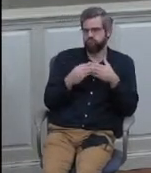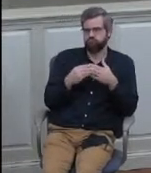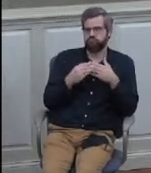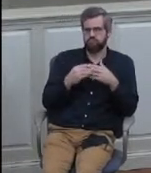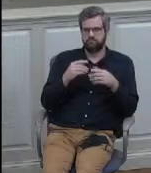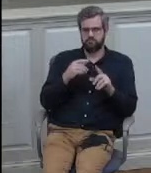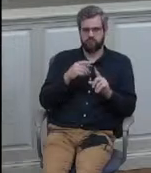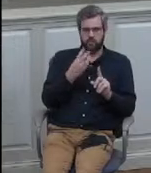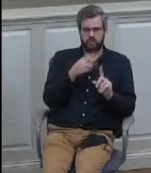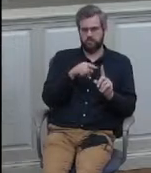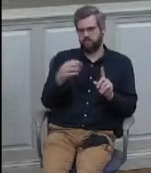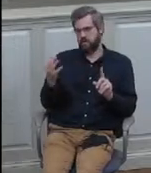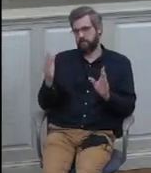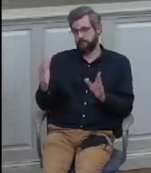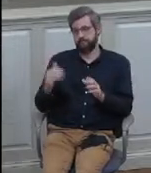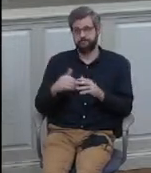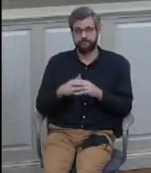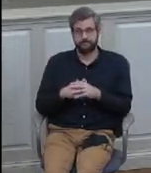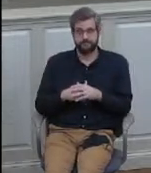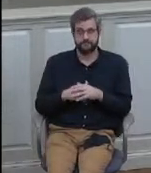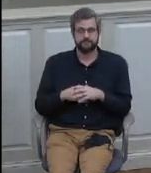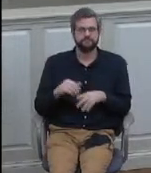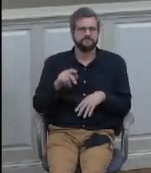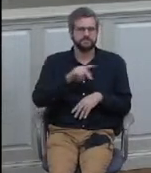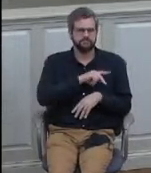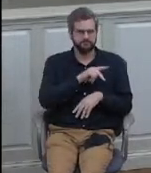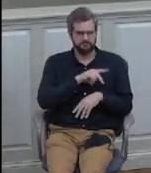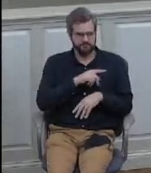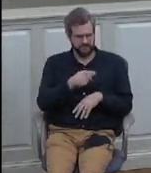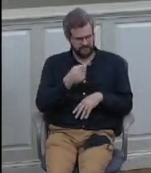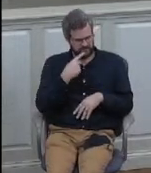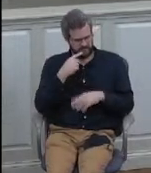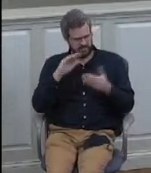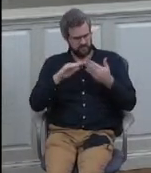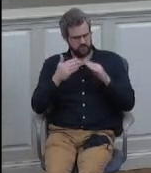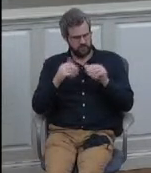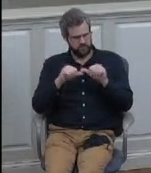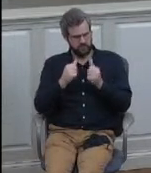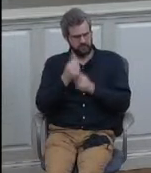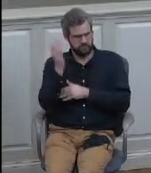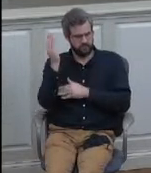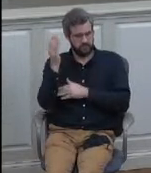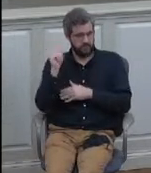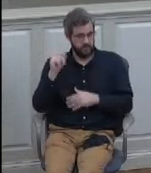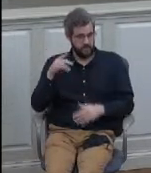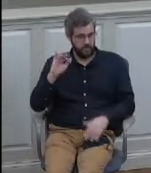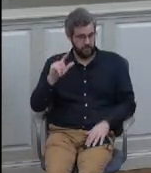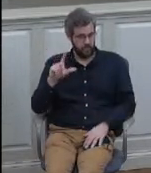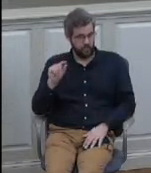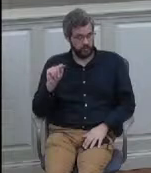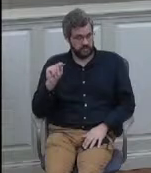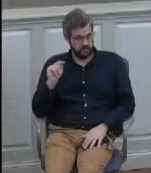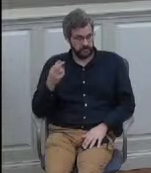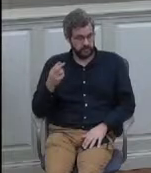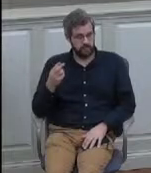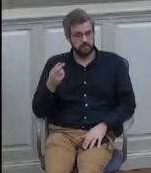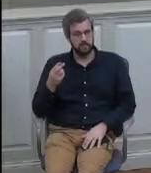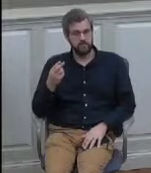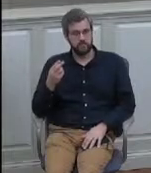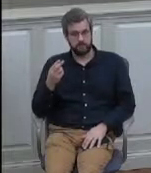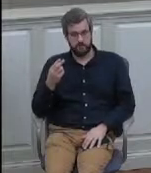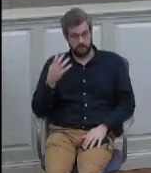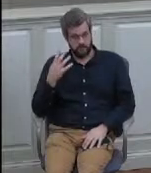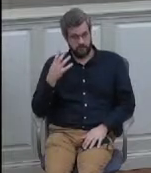week. So on these community agency presentations on April the 20th, that's what,